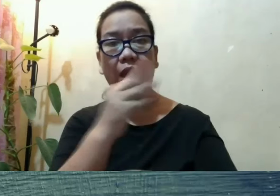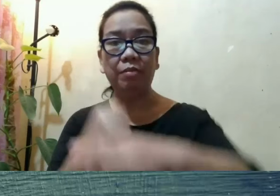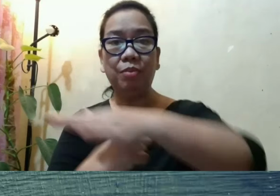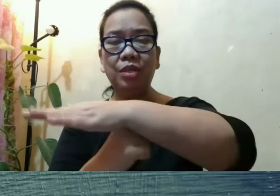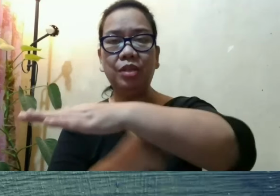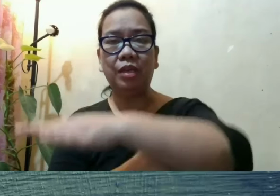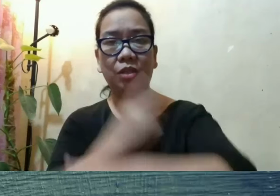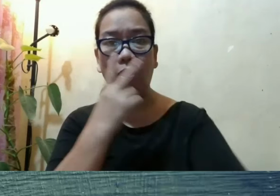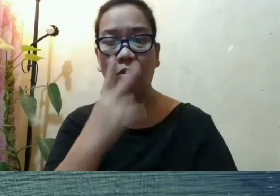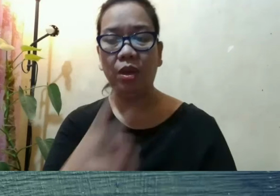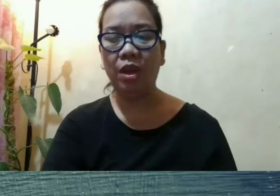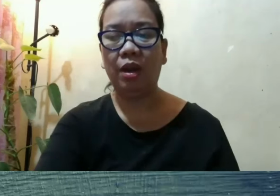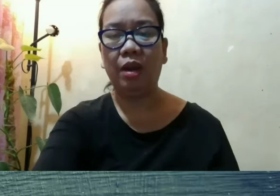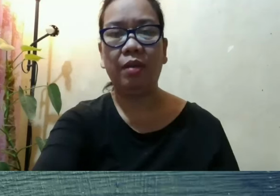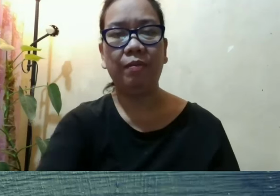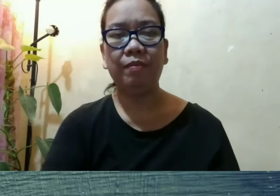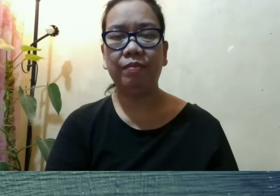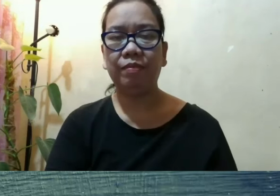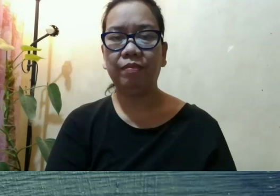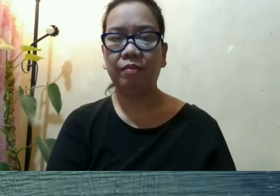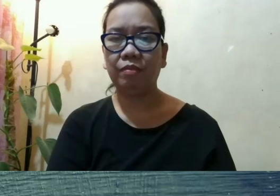roads and bridges. Look here.